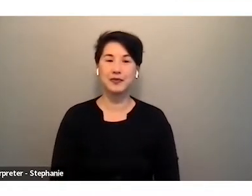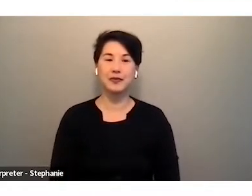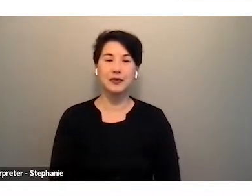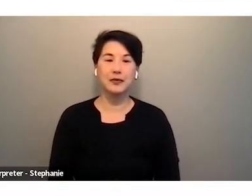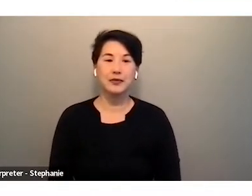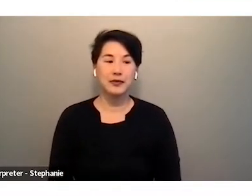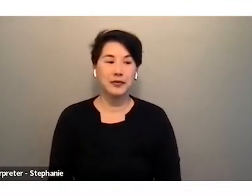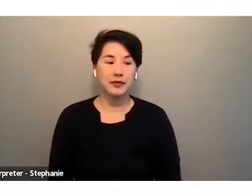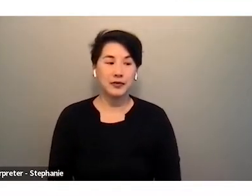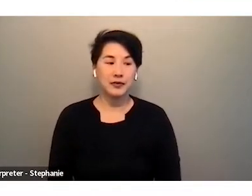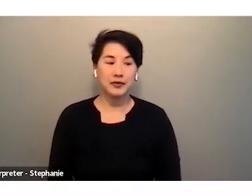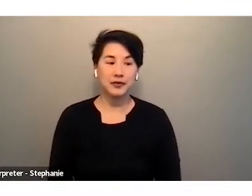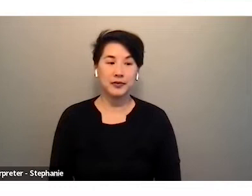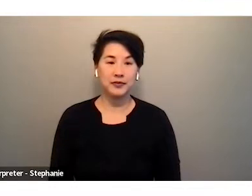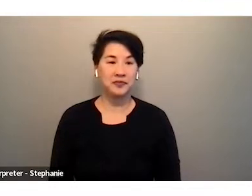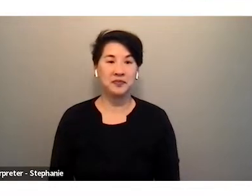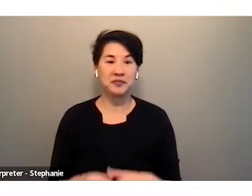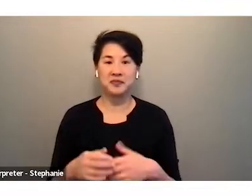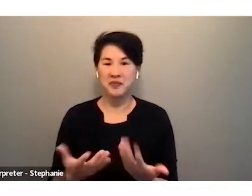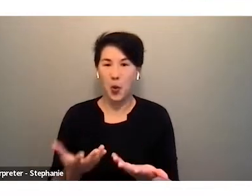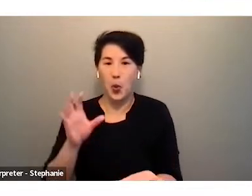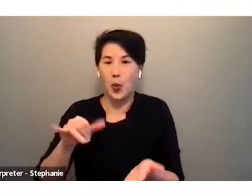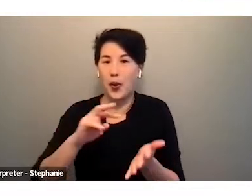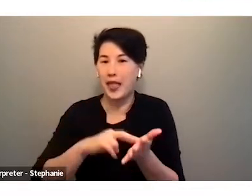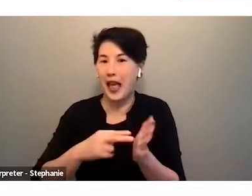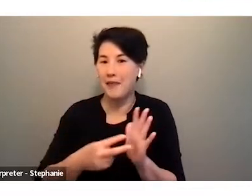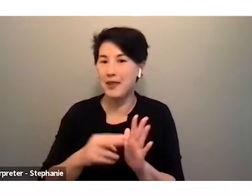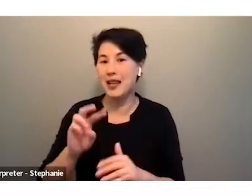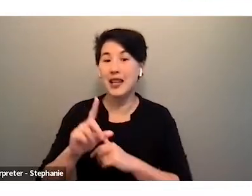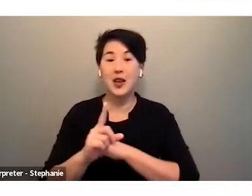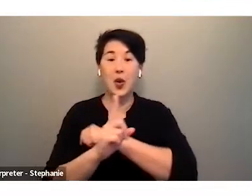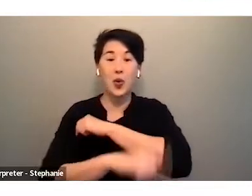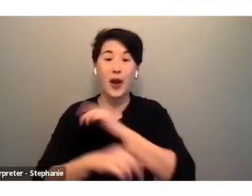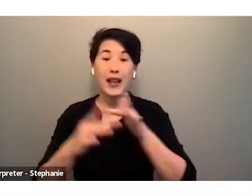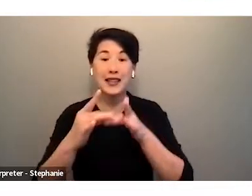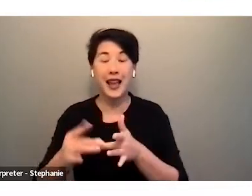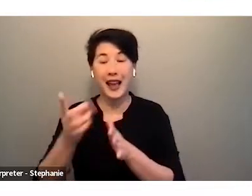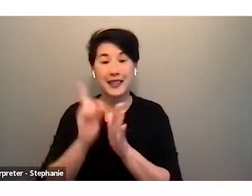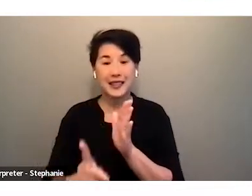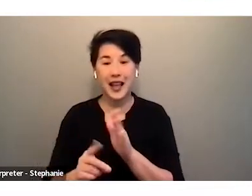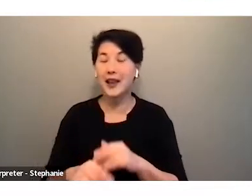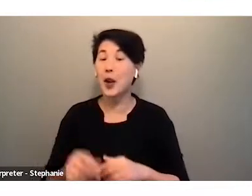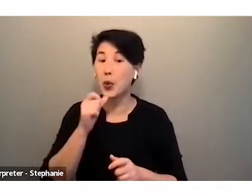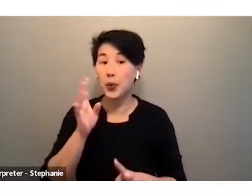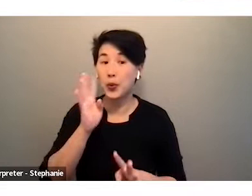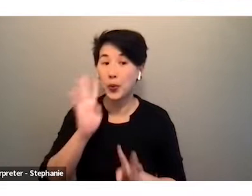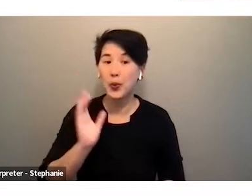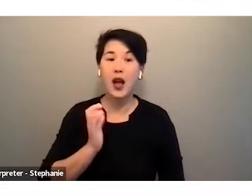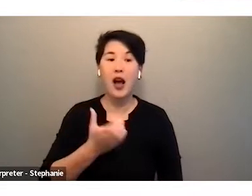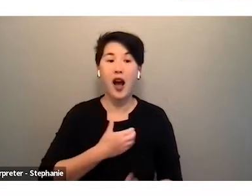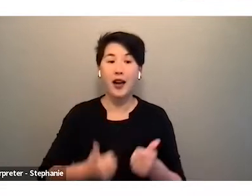All right, so what is waste-led design? So waste-led design was a term that is coined by our Chief